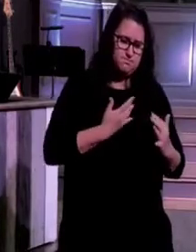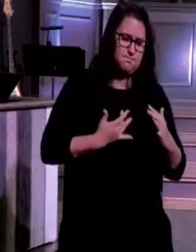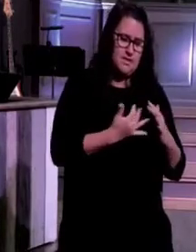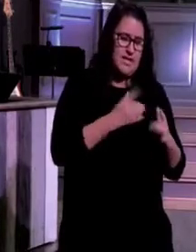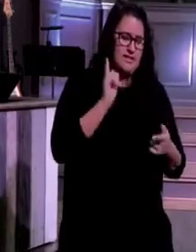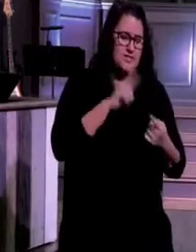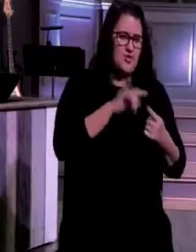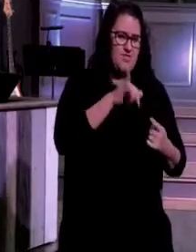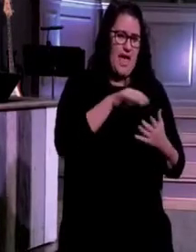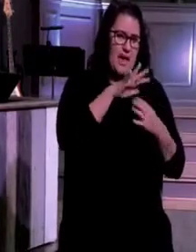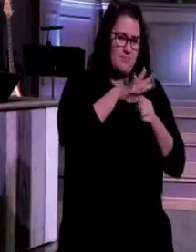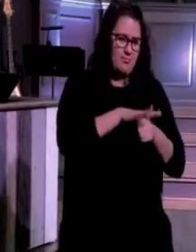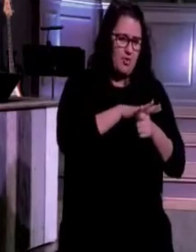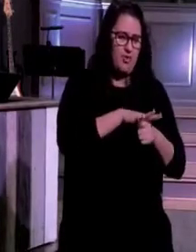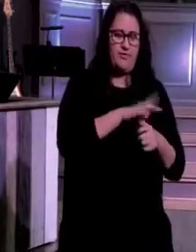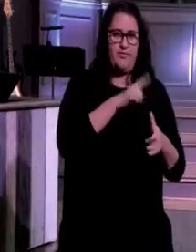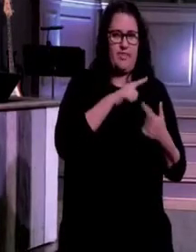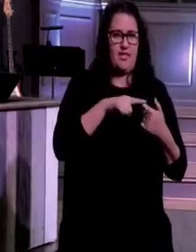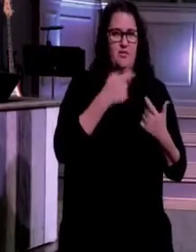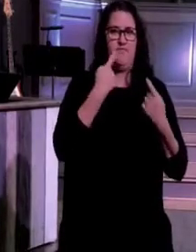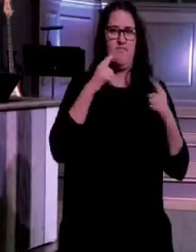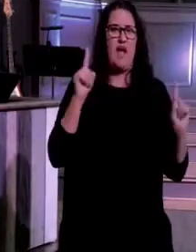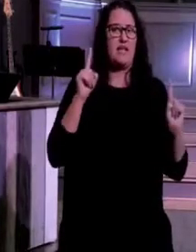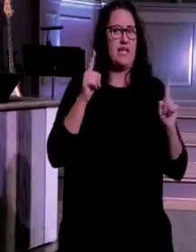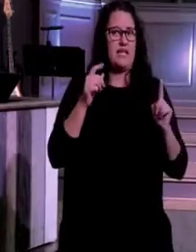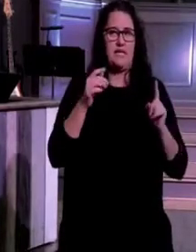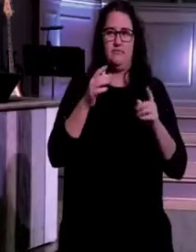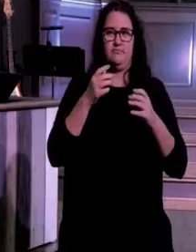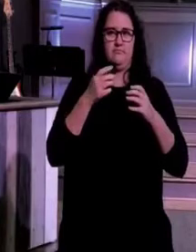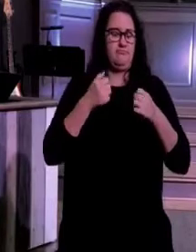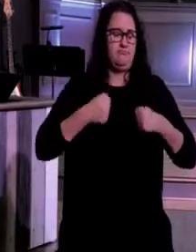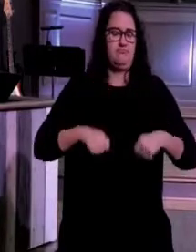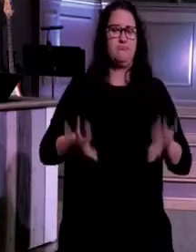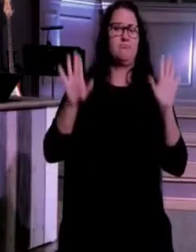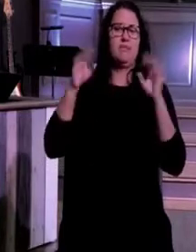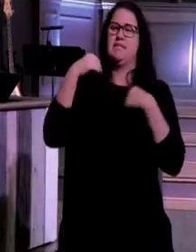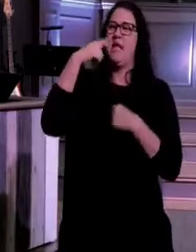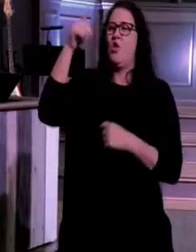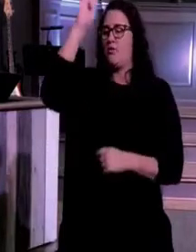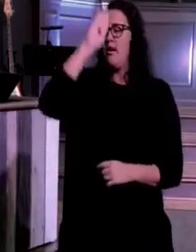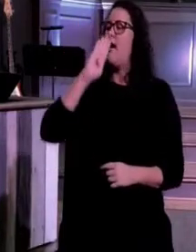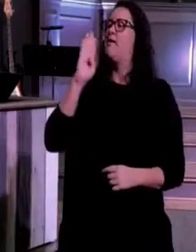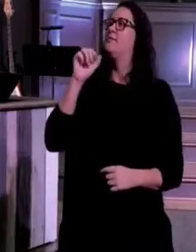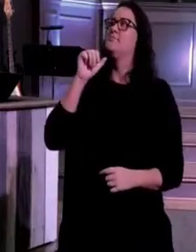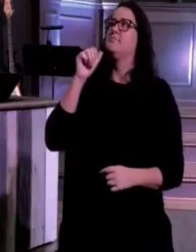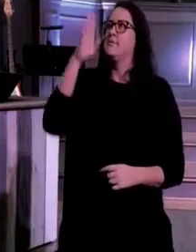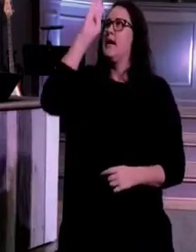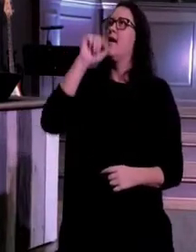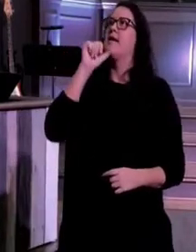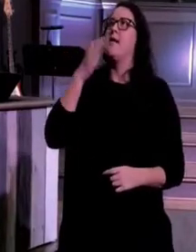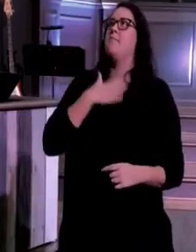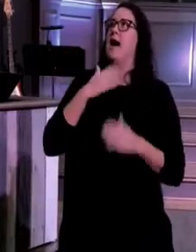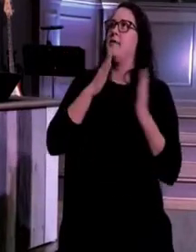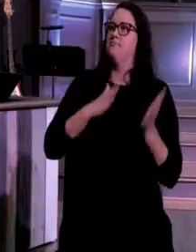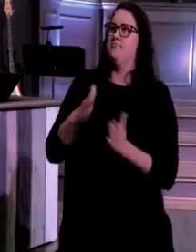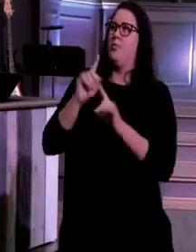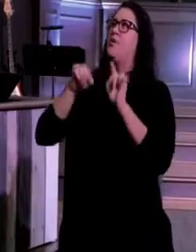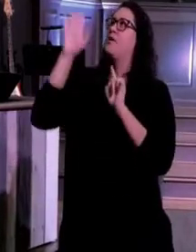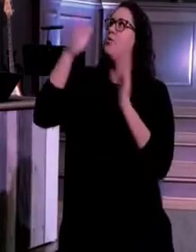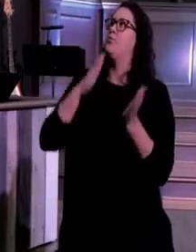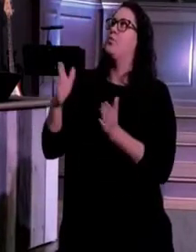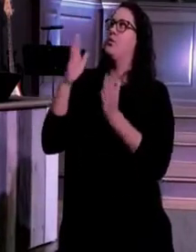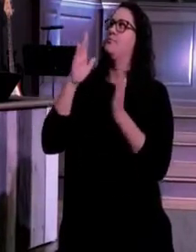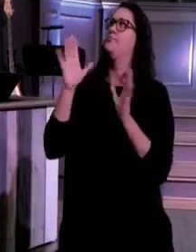to when you submit and you say to your God, "God, not my will, but your will be done."